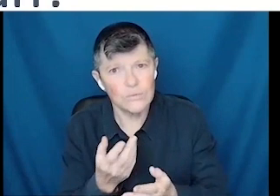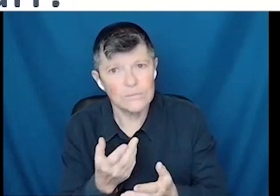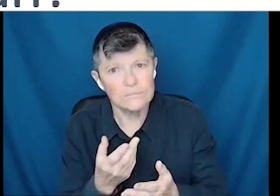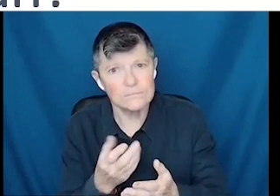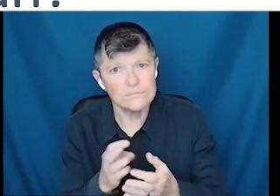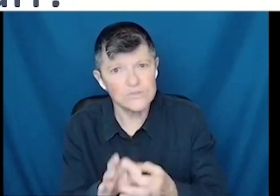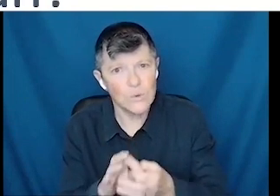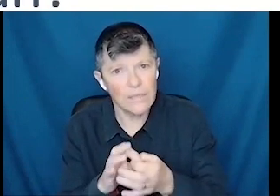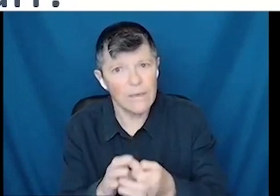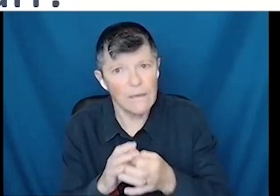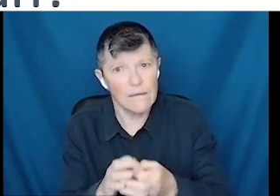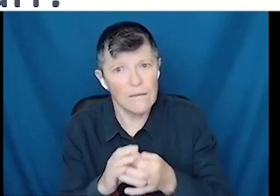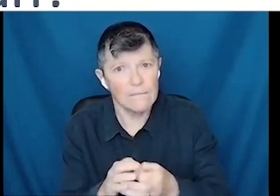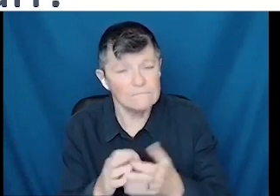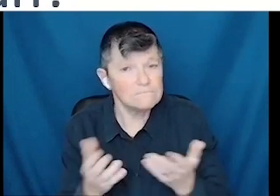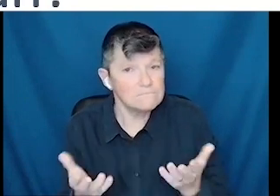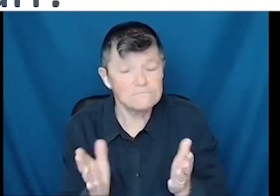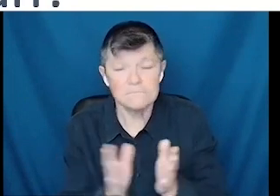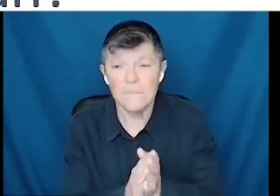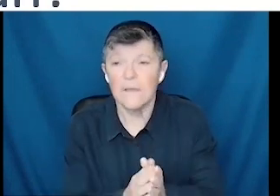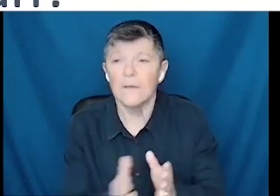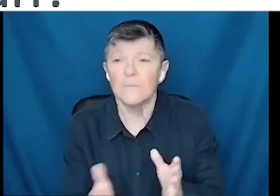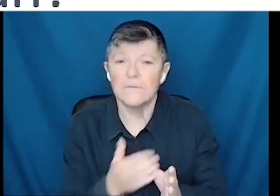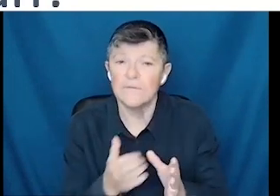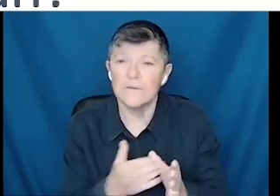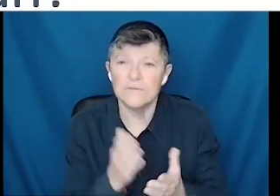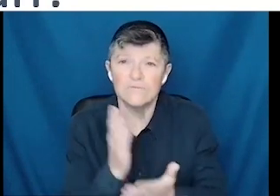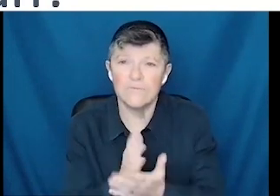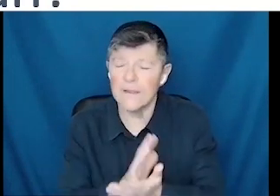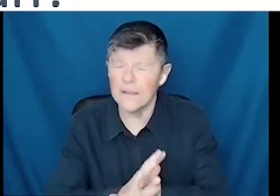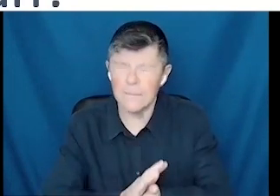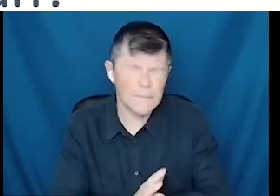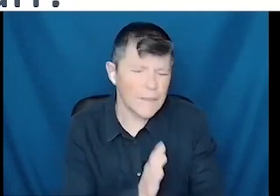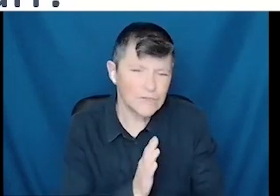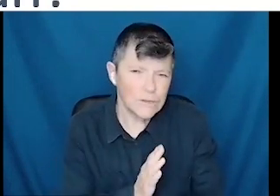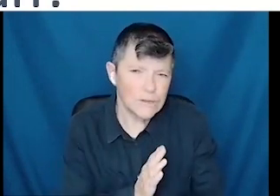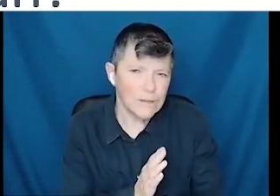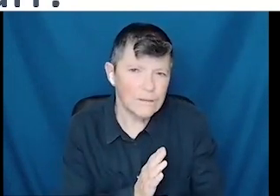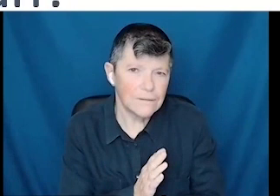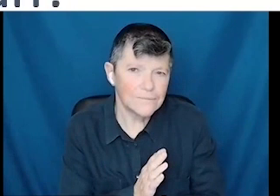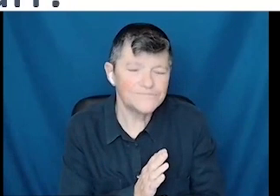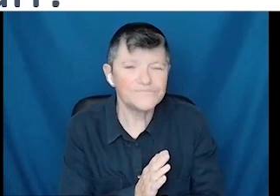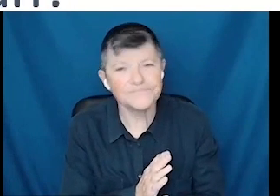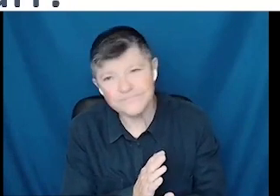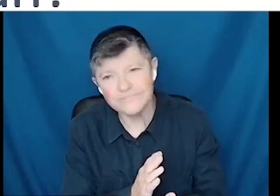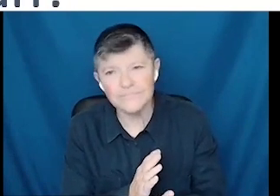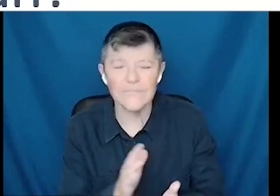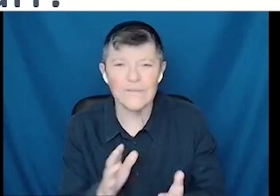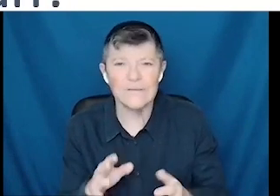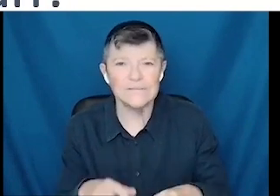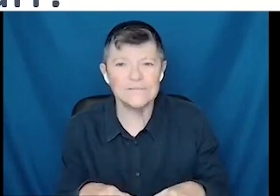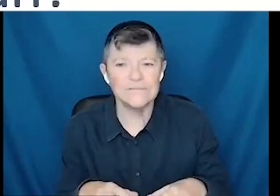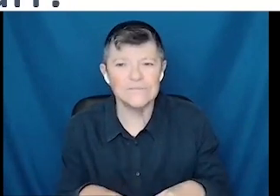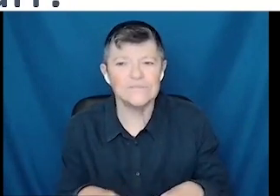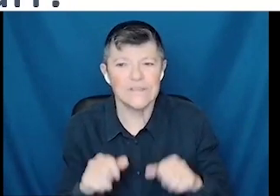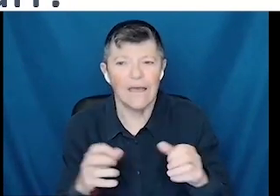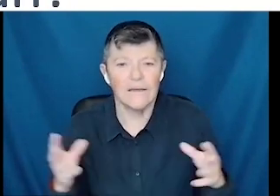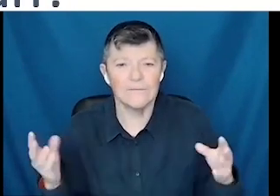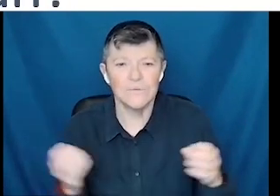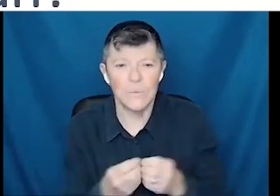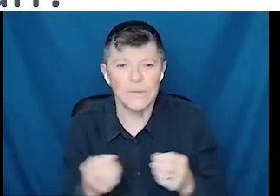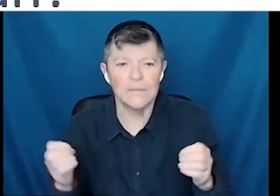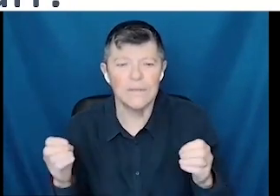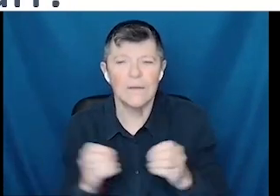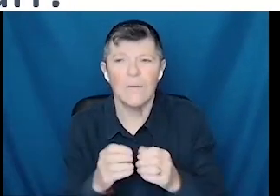So first of all, it is a great pleasure to kick us off with Walia, because